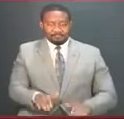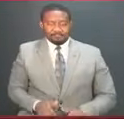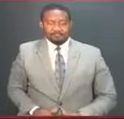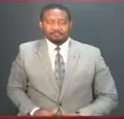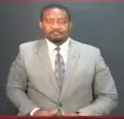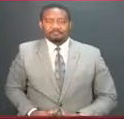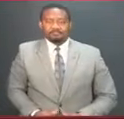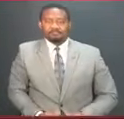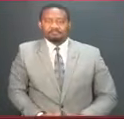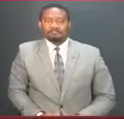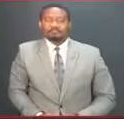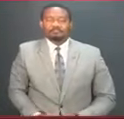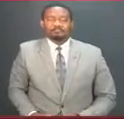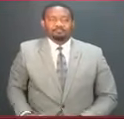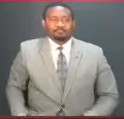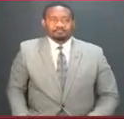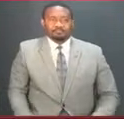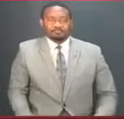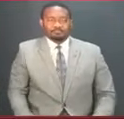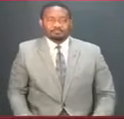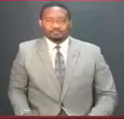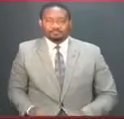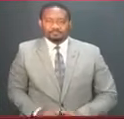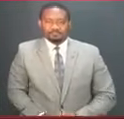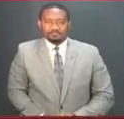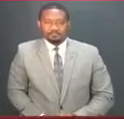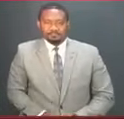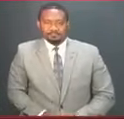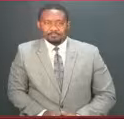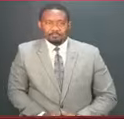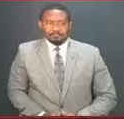Resume your seats. Occupy your seats.